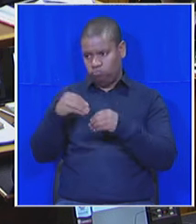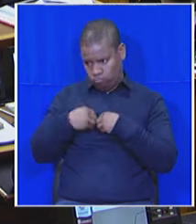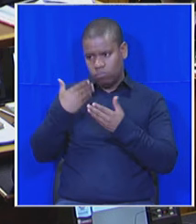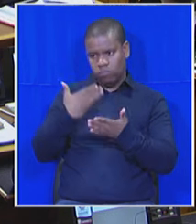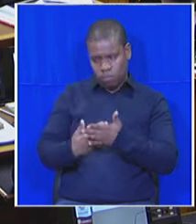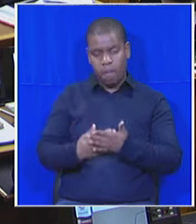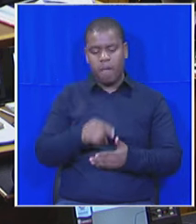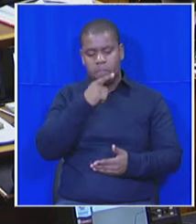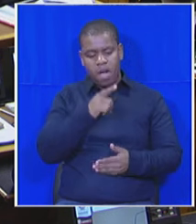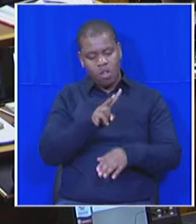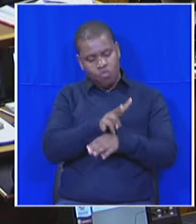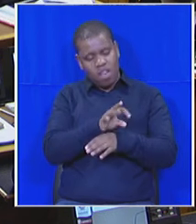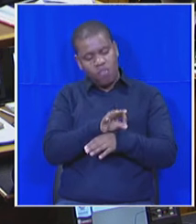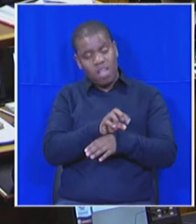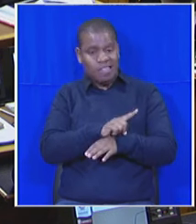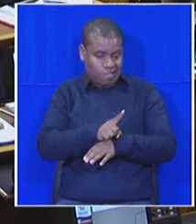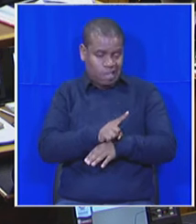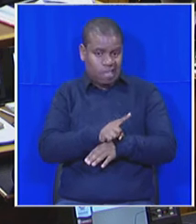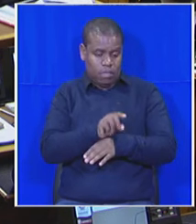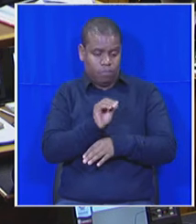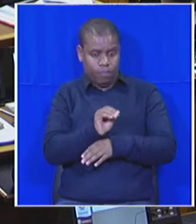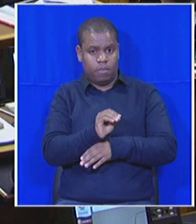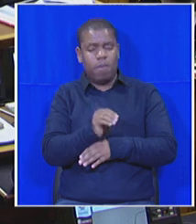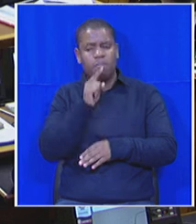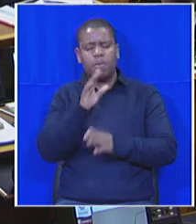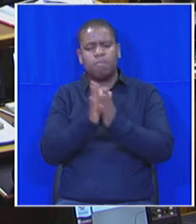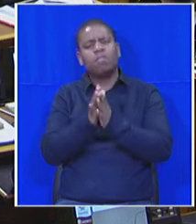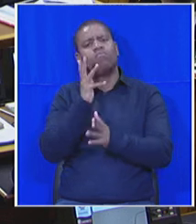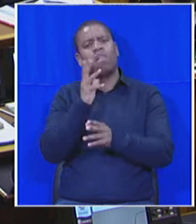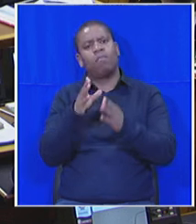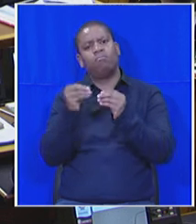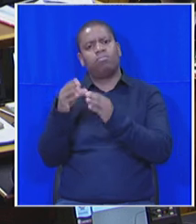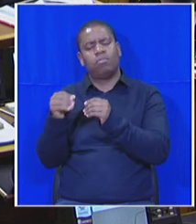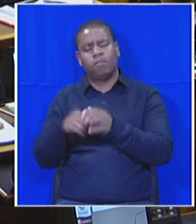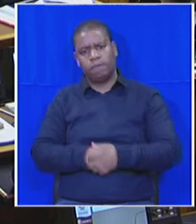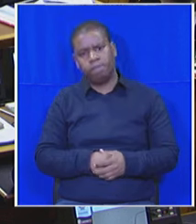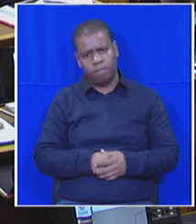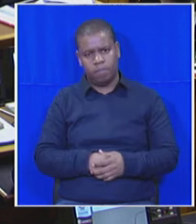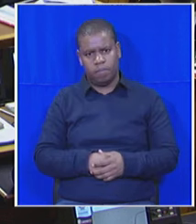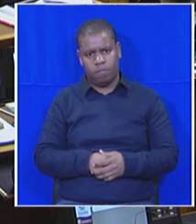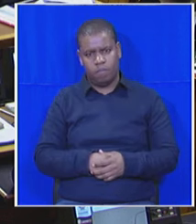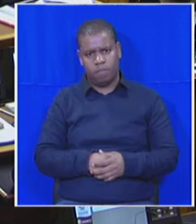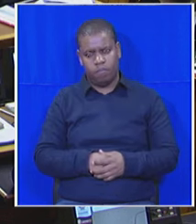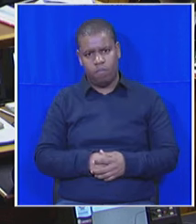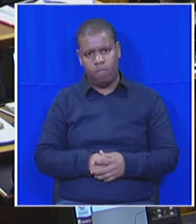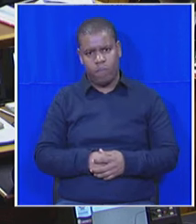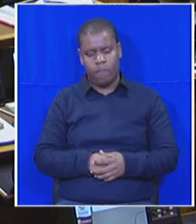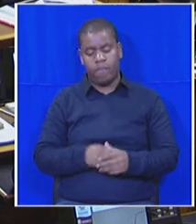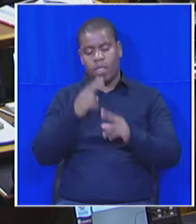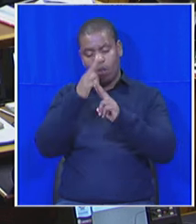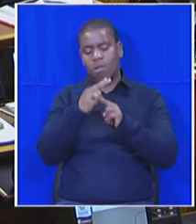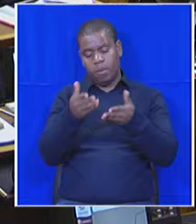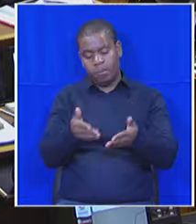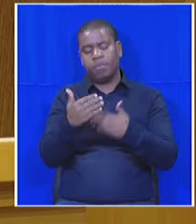only has 23 minutes now, 23 seconds. I think we should allow him to finish his declaration like everybody else. Honorable Sheikh